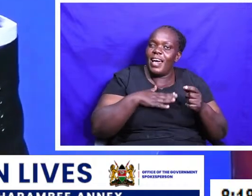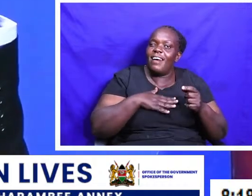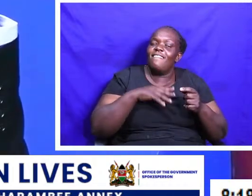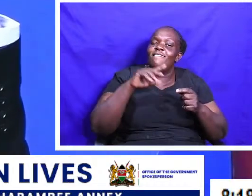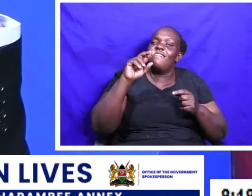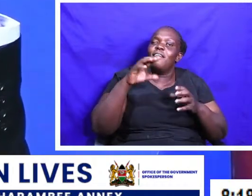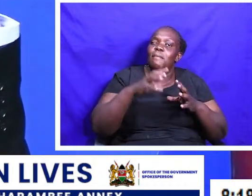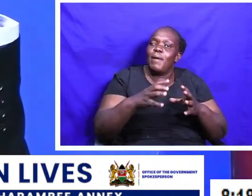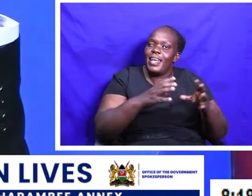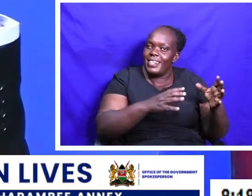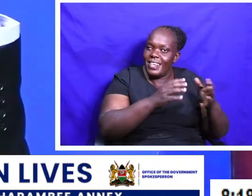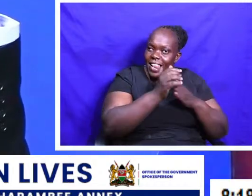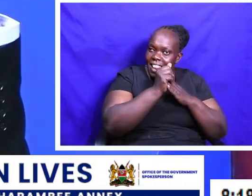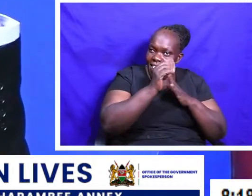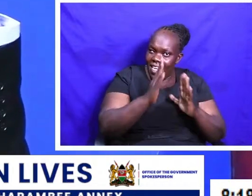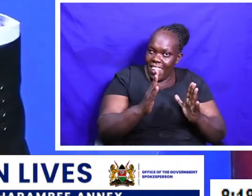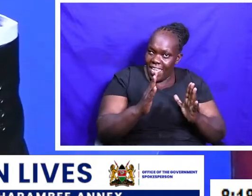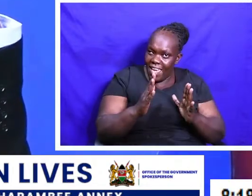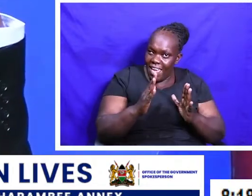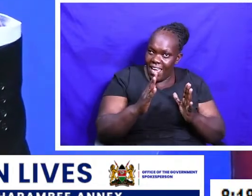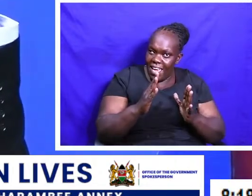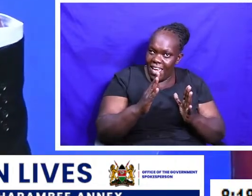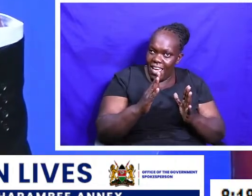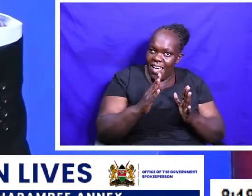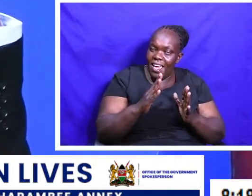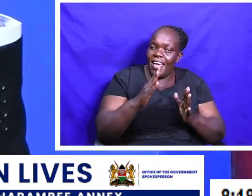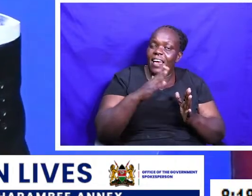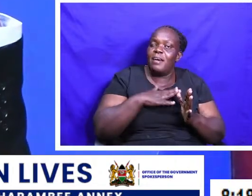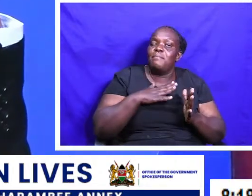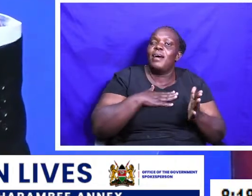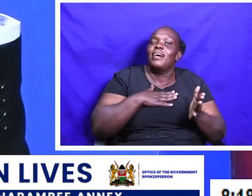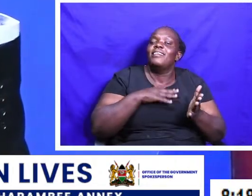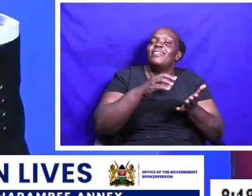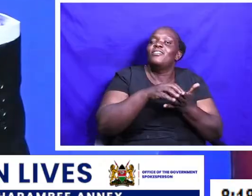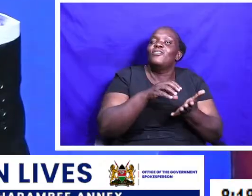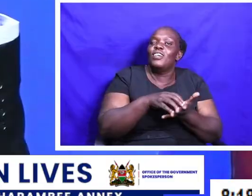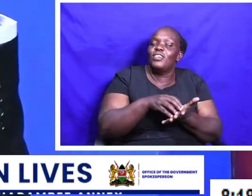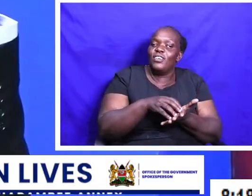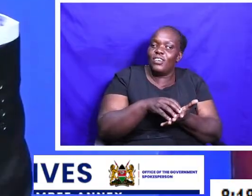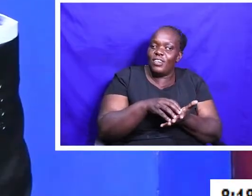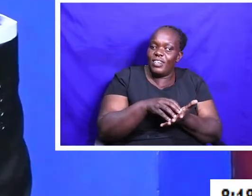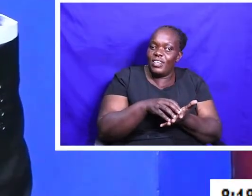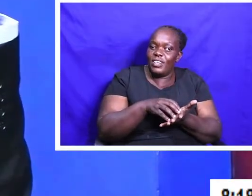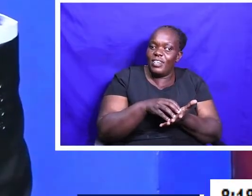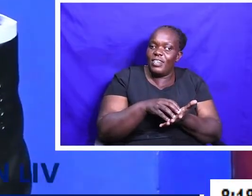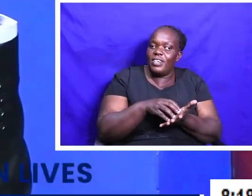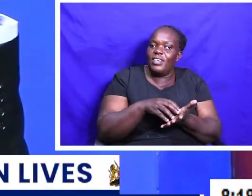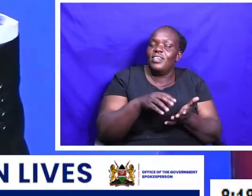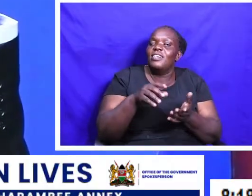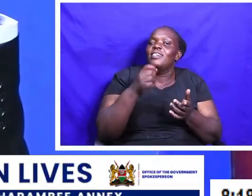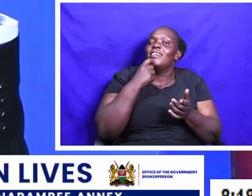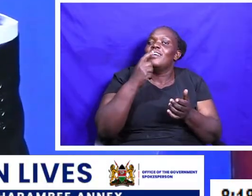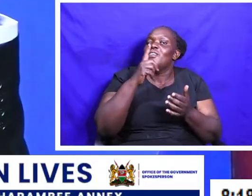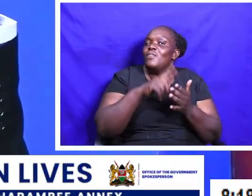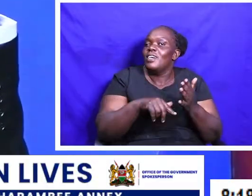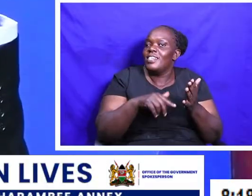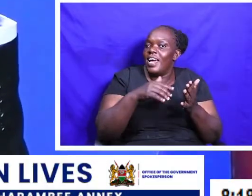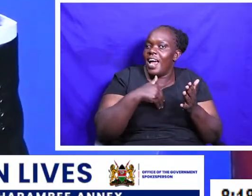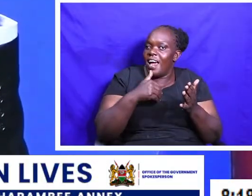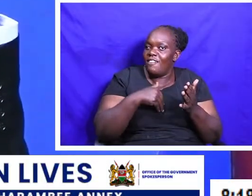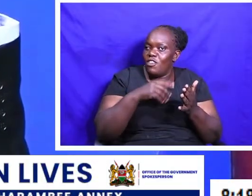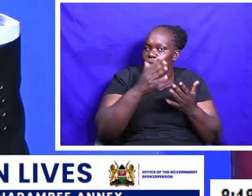father, who is now the party leader. Told him, look, this is my situation. He's thinking about it.